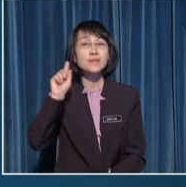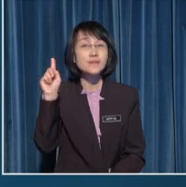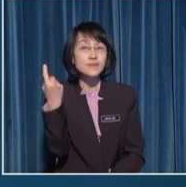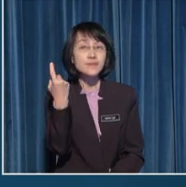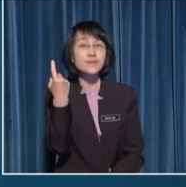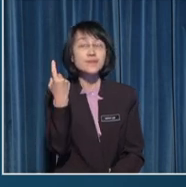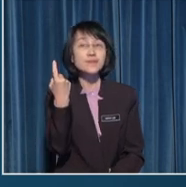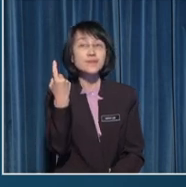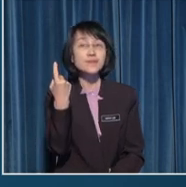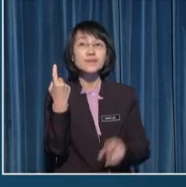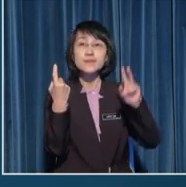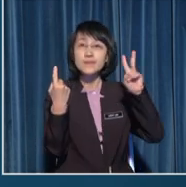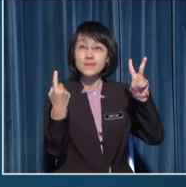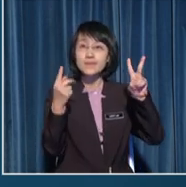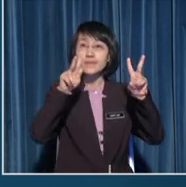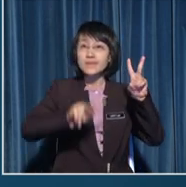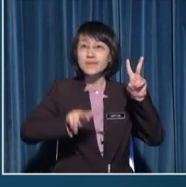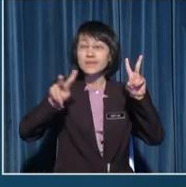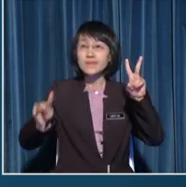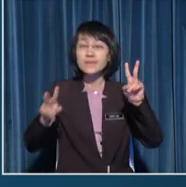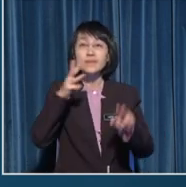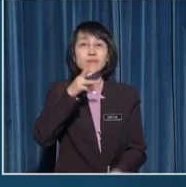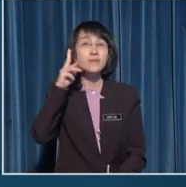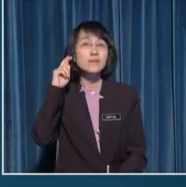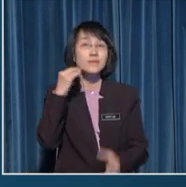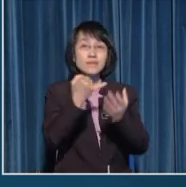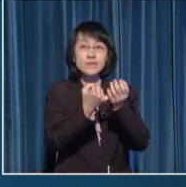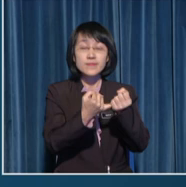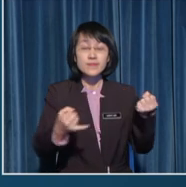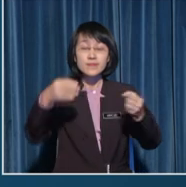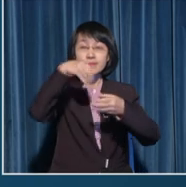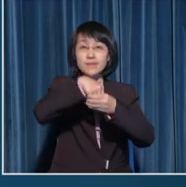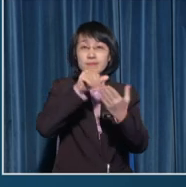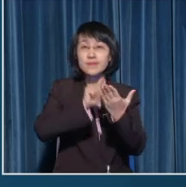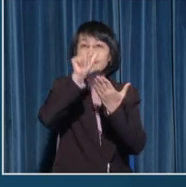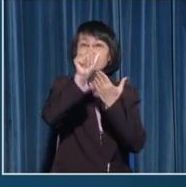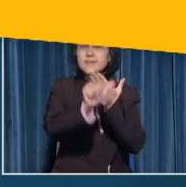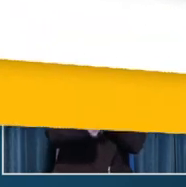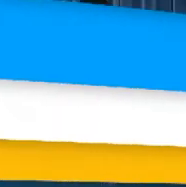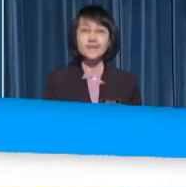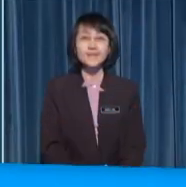Only 2 pupils were born in April.